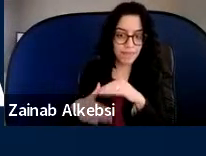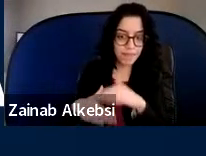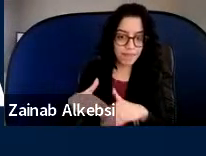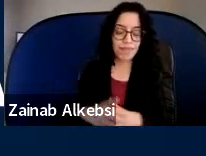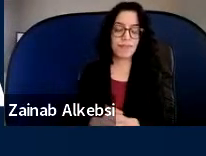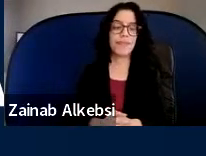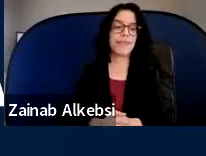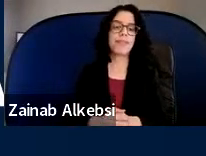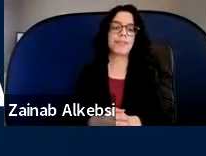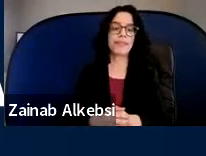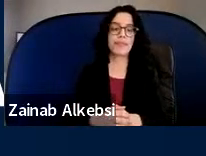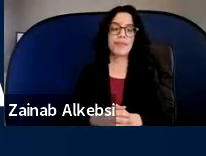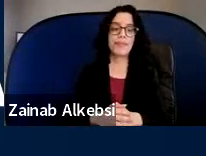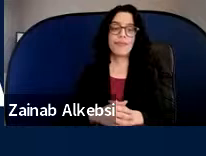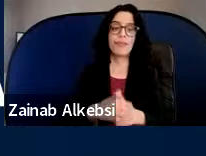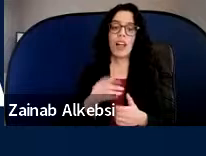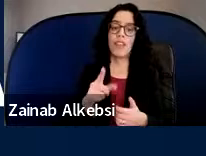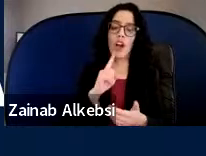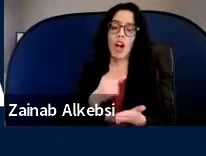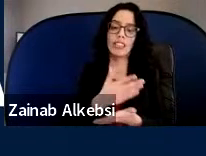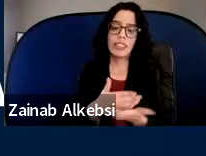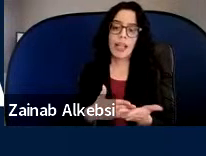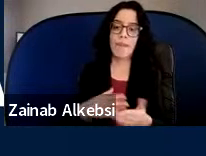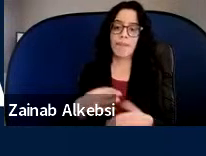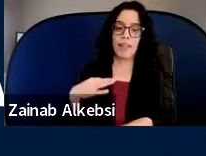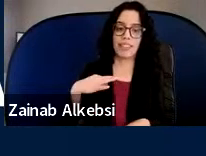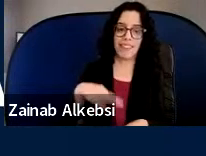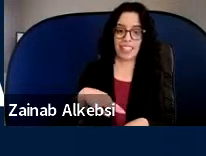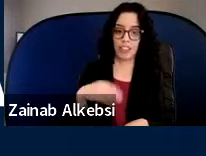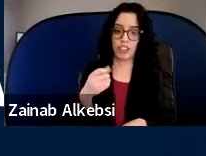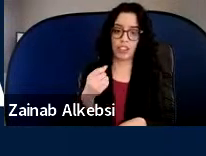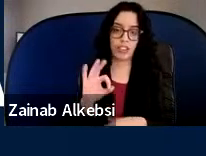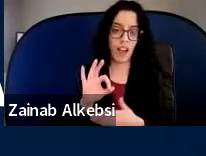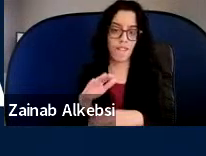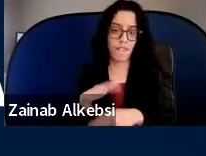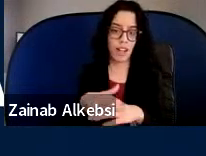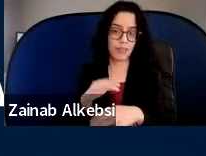with is appropriate to and acceptable to the deaf patient.